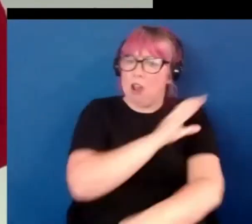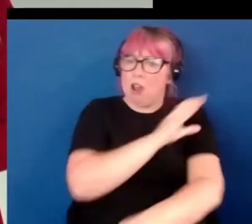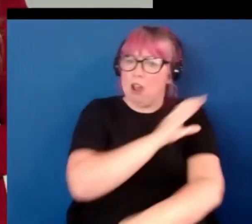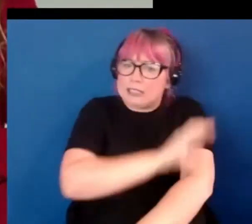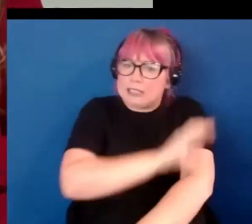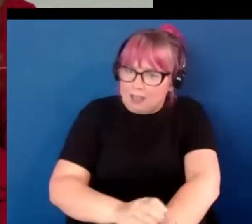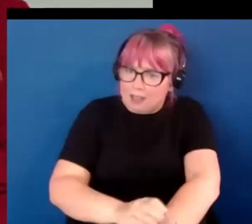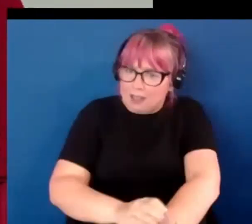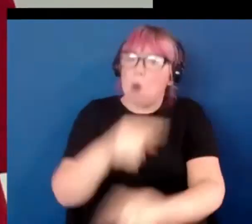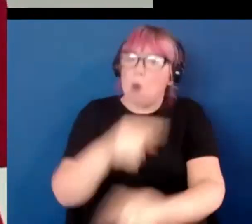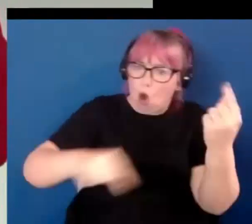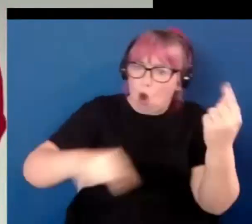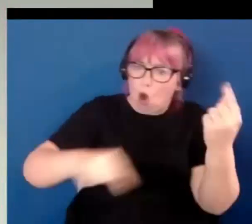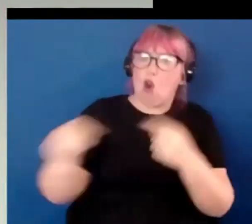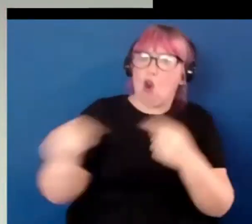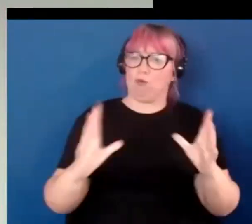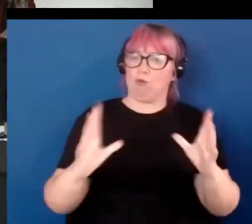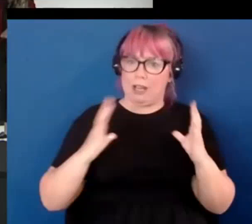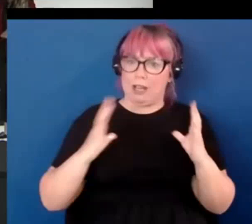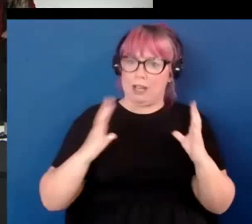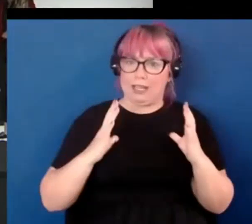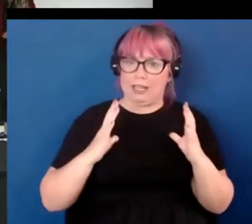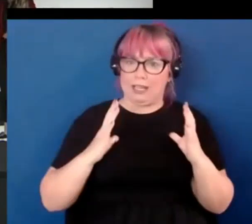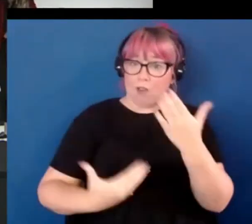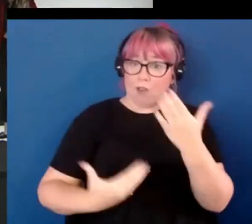a new world and a new way of living.